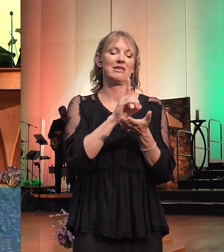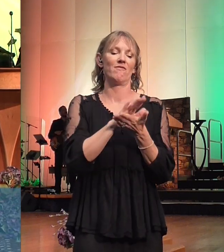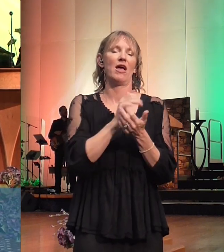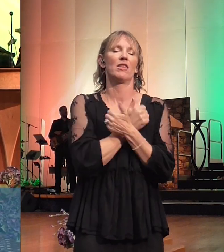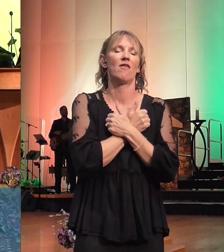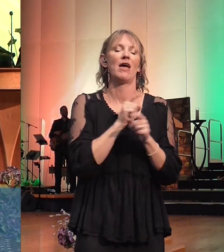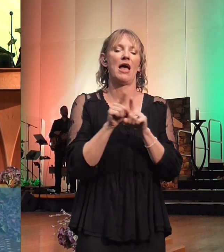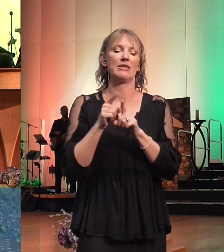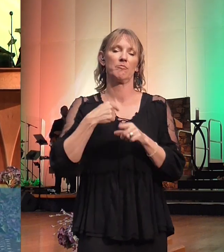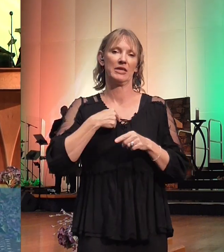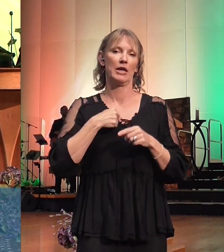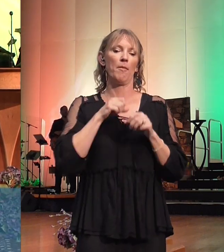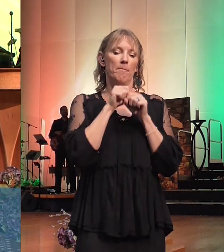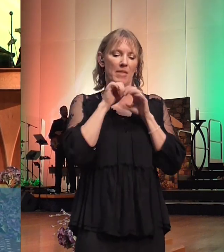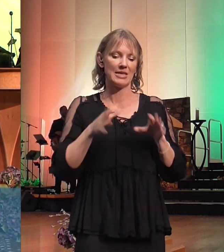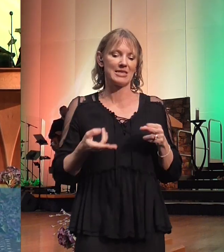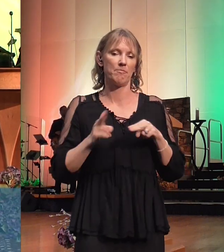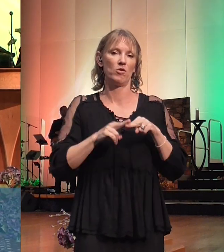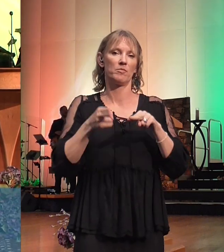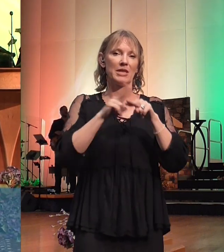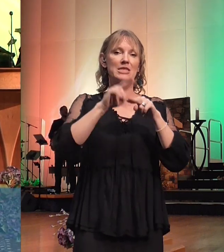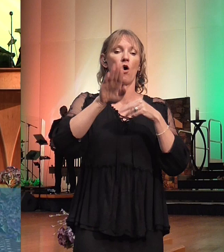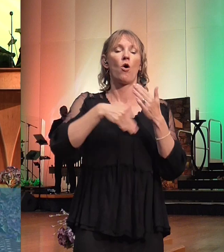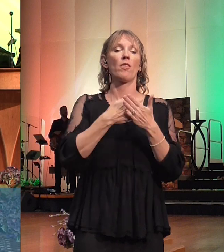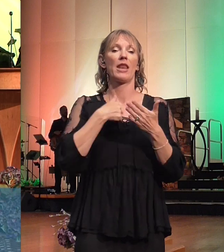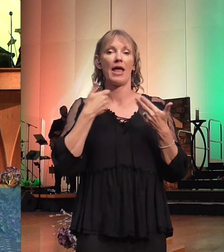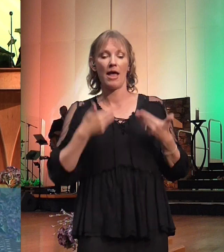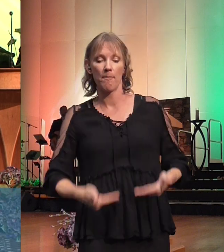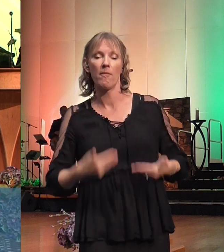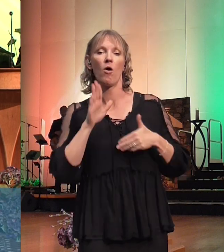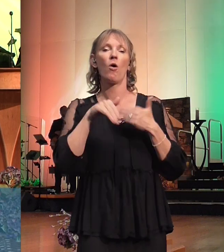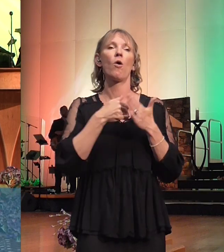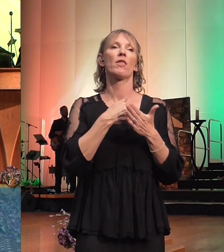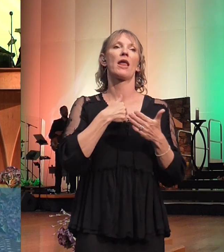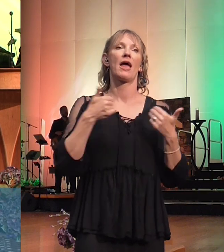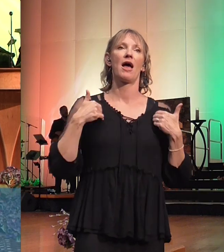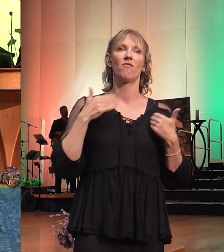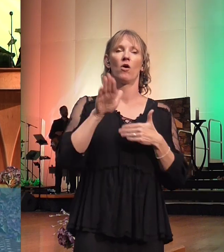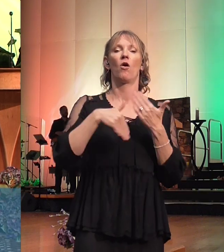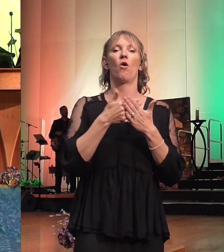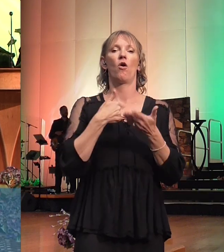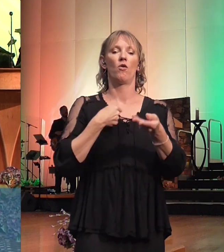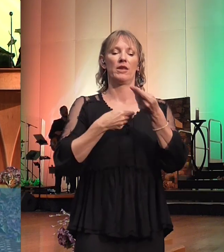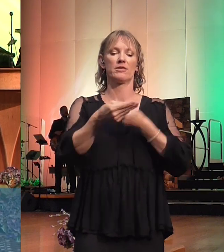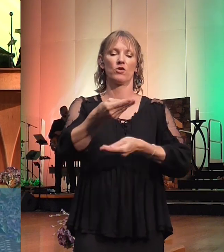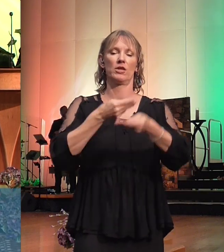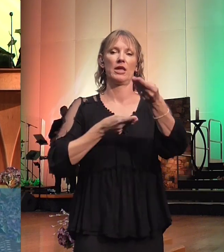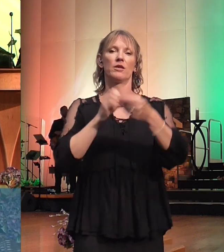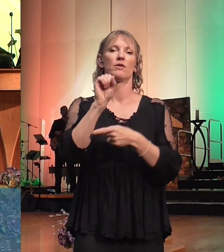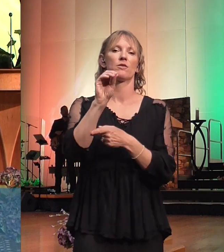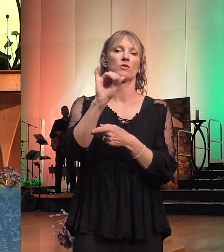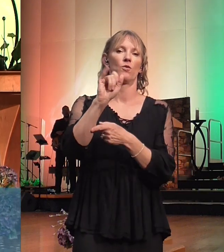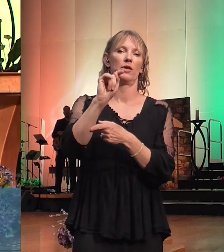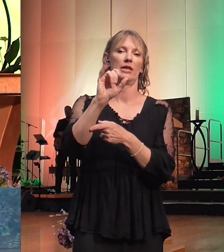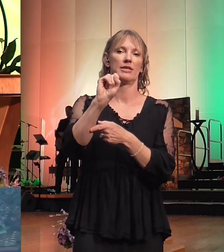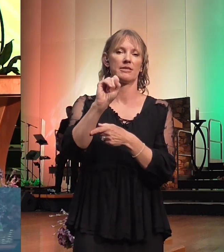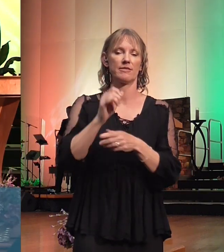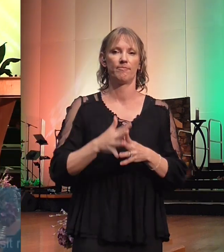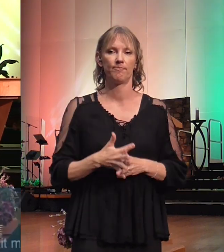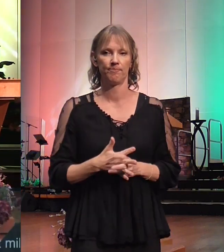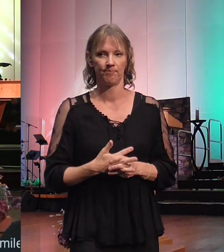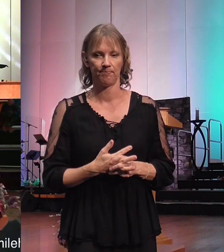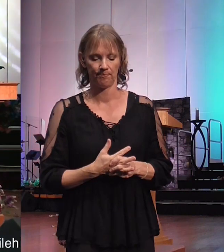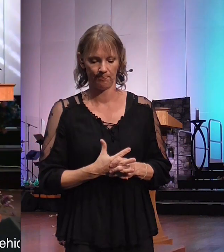love, as me, blesses and multiplies all that I am, all that I have, and all that I circulate. And so it